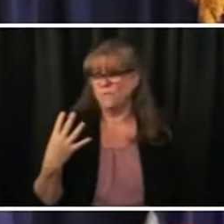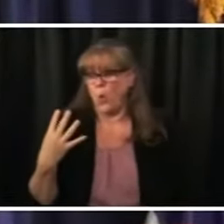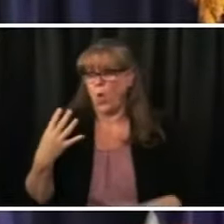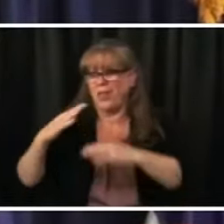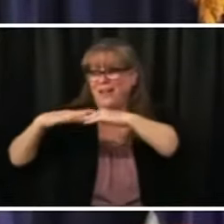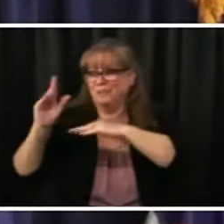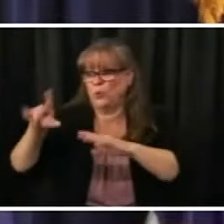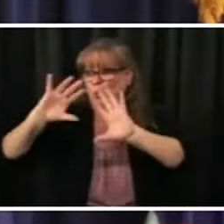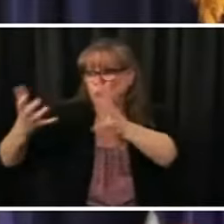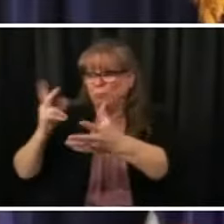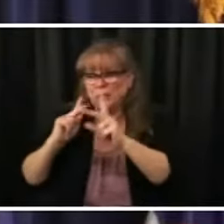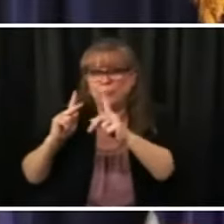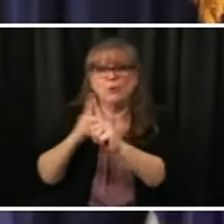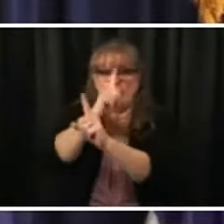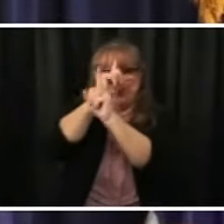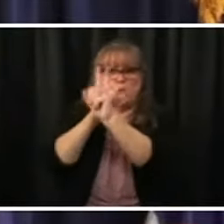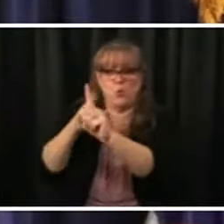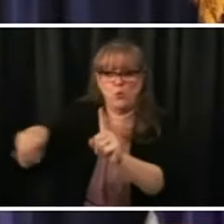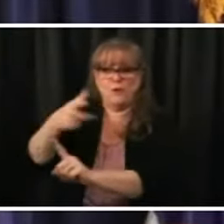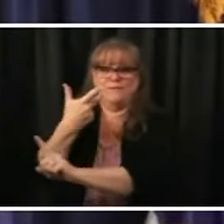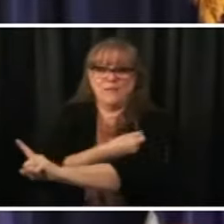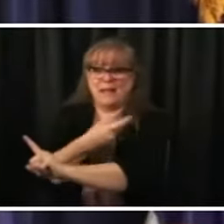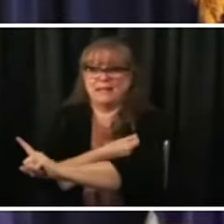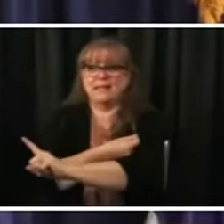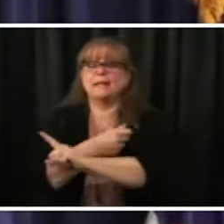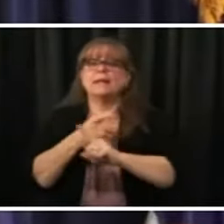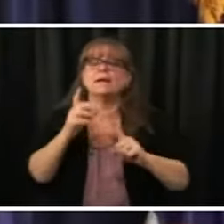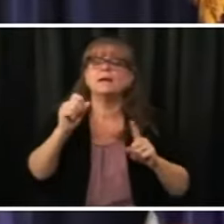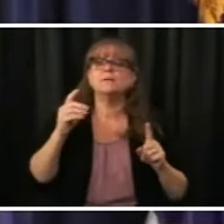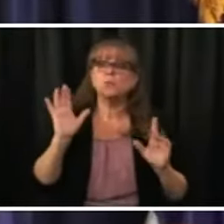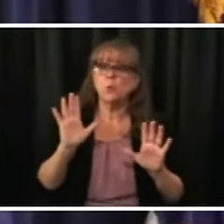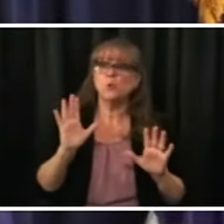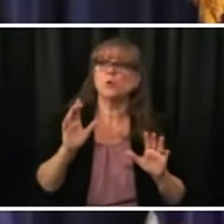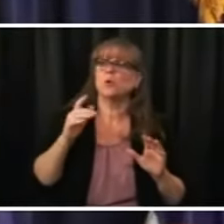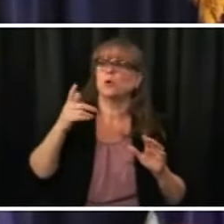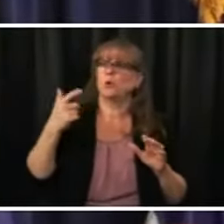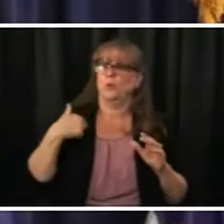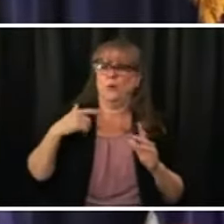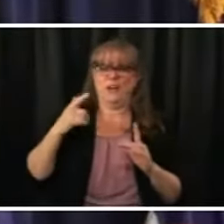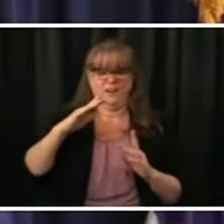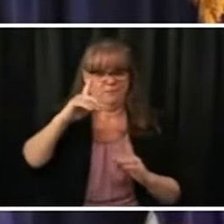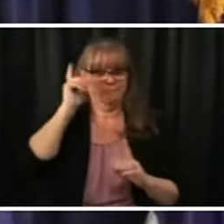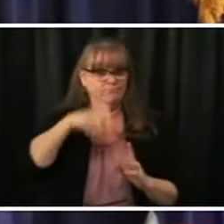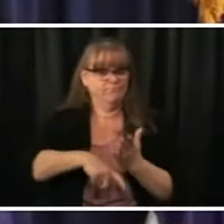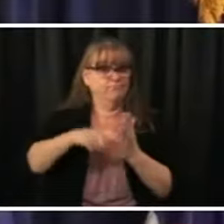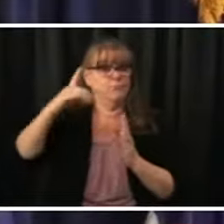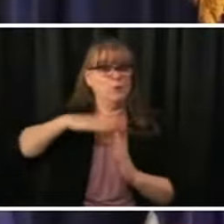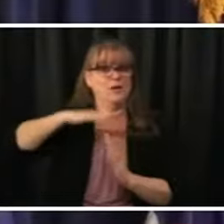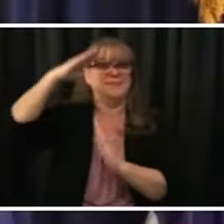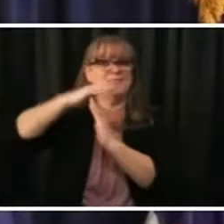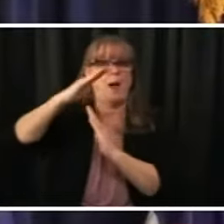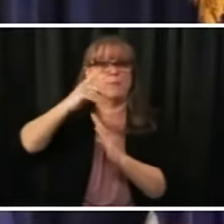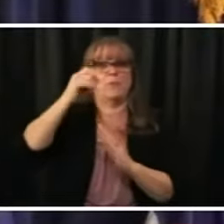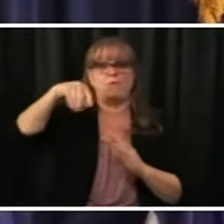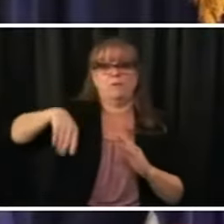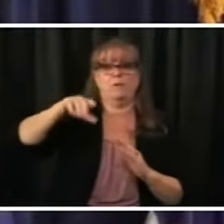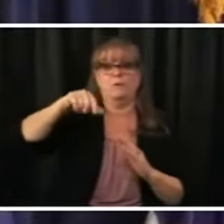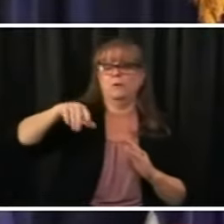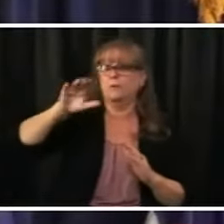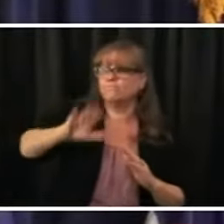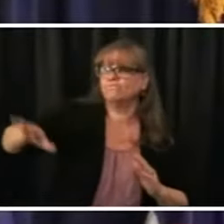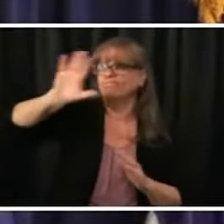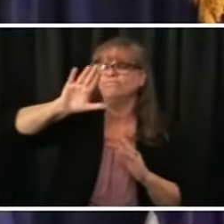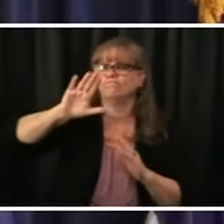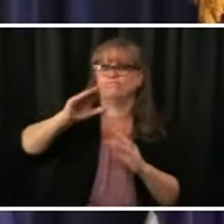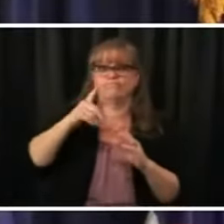proud of the progress that we're making. We continue to be in the top tier of states when it comes to quickly and efficiently administering the vaccine. There